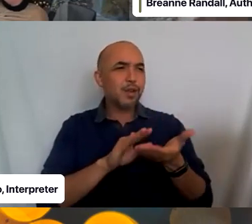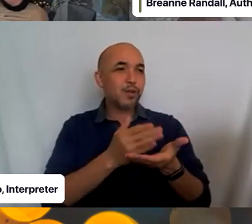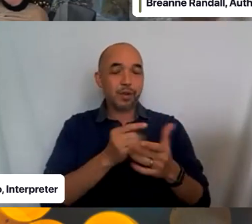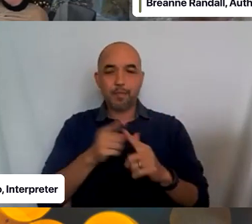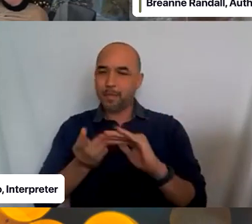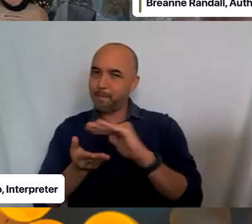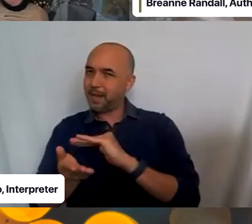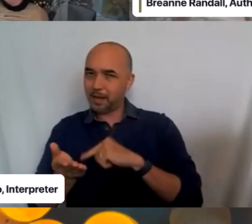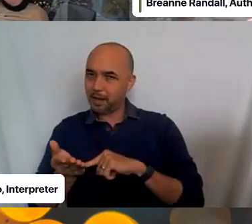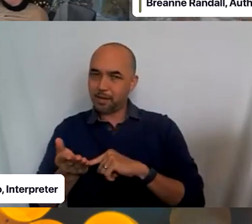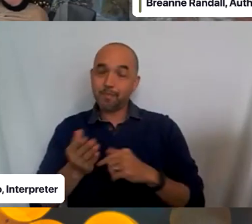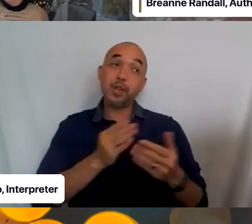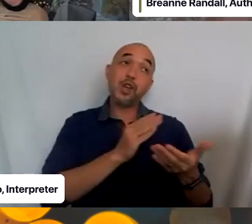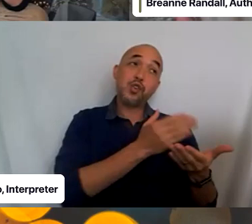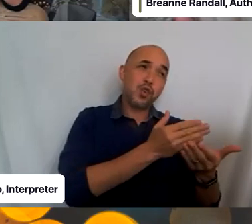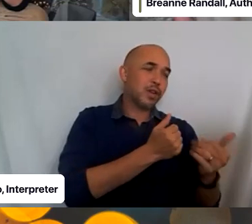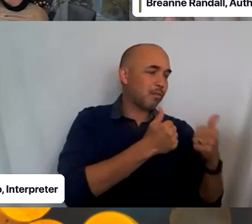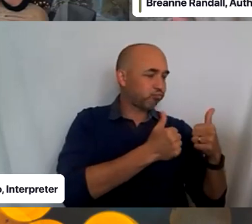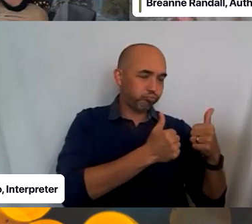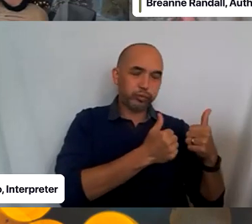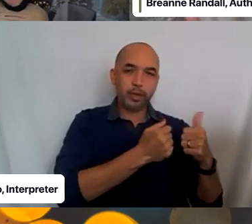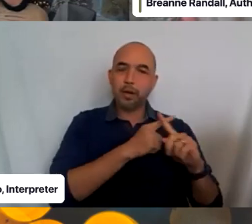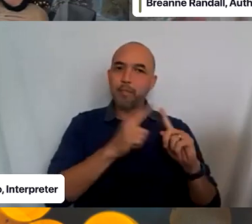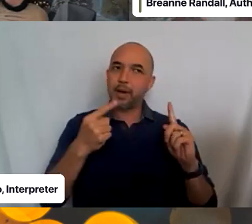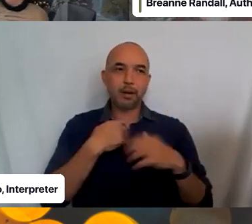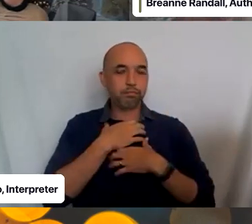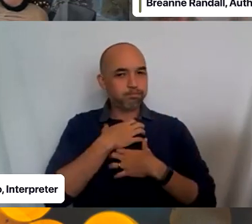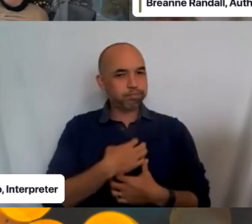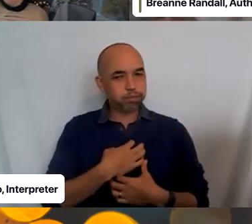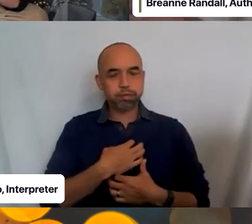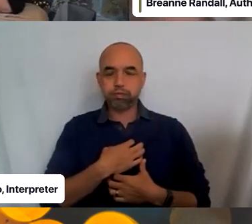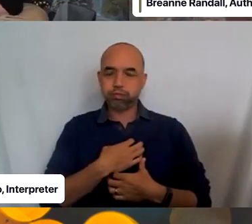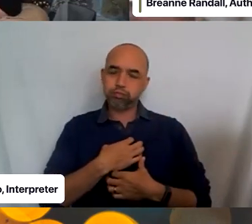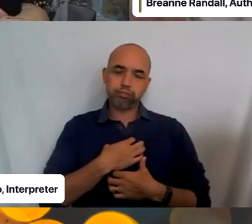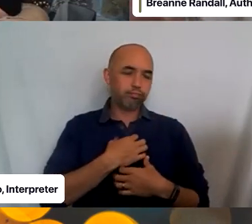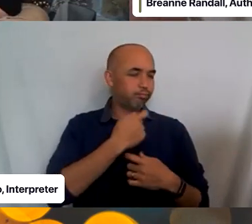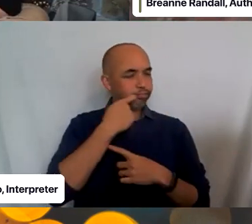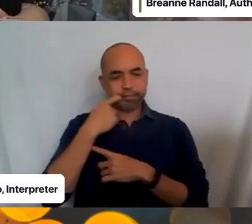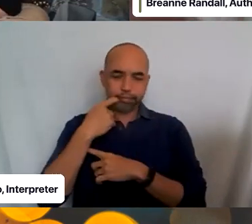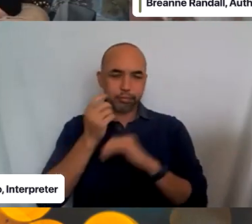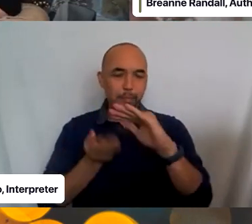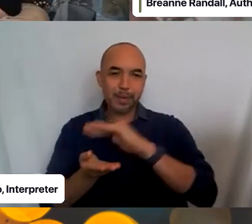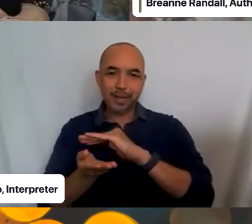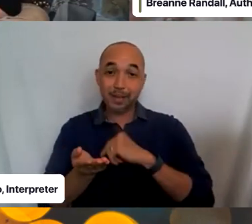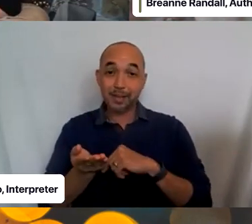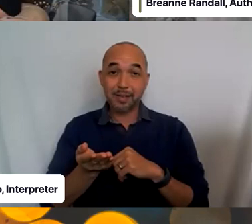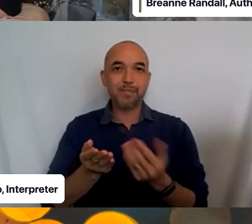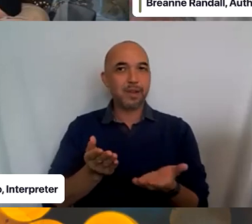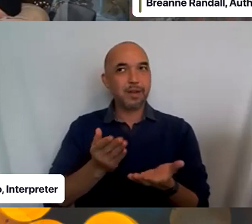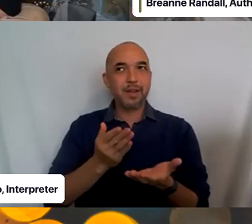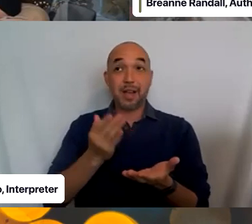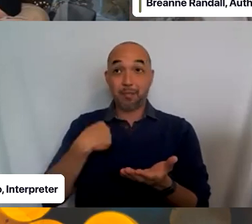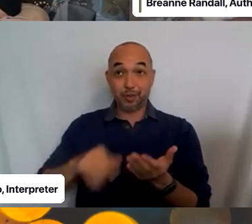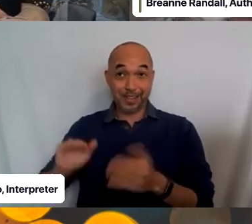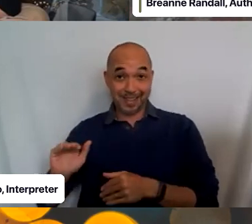particularly. I love cooking, but I am very passionate about baking. Always have been. My dream as a kid was to go to Le Cordon Bleu in Paris and